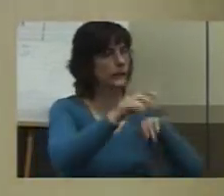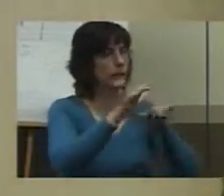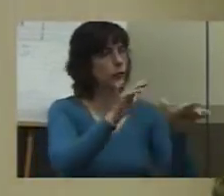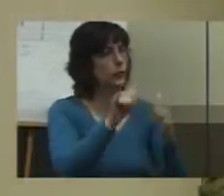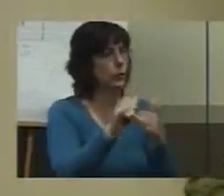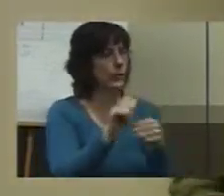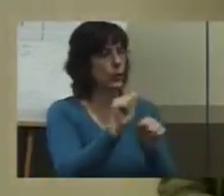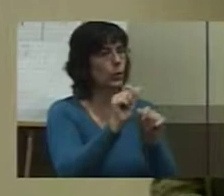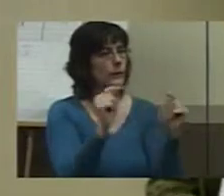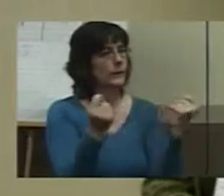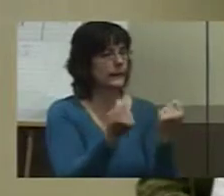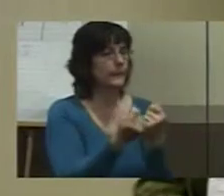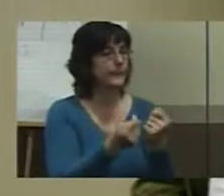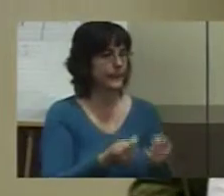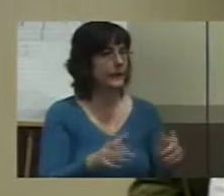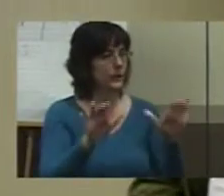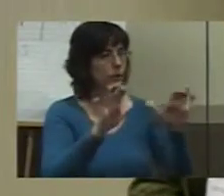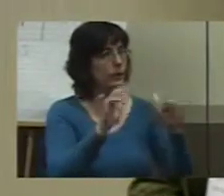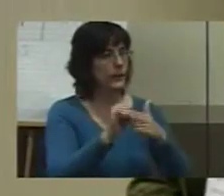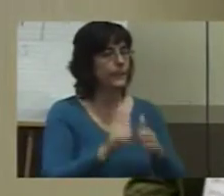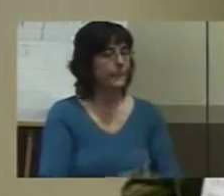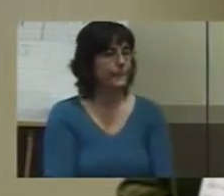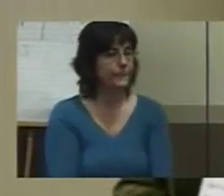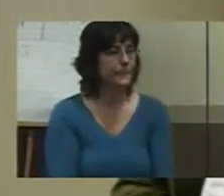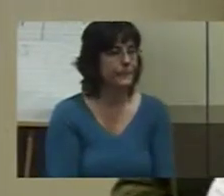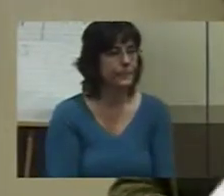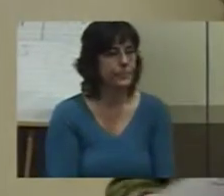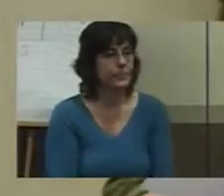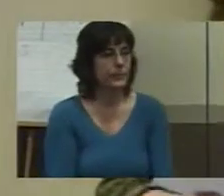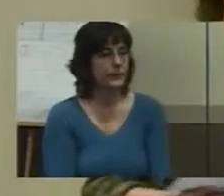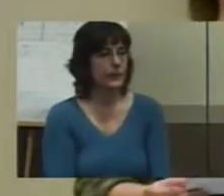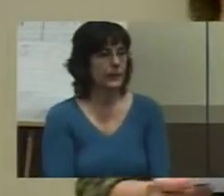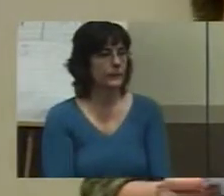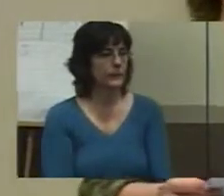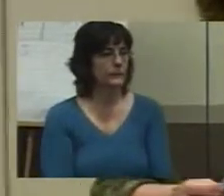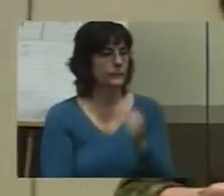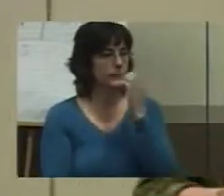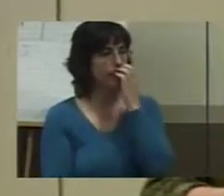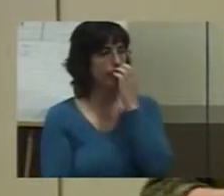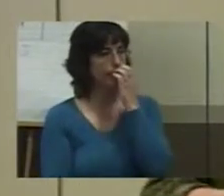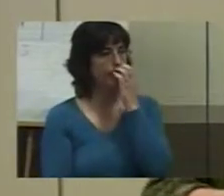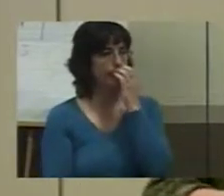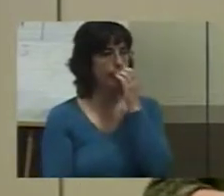time right now to work as teams and get this page filled out.